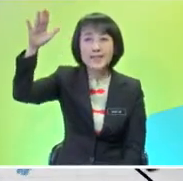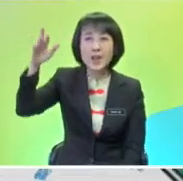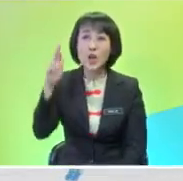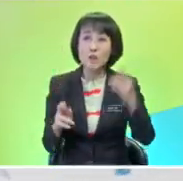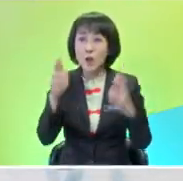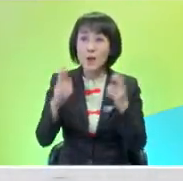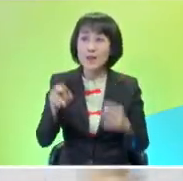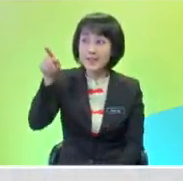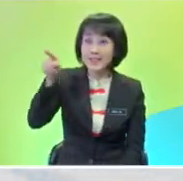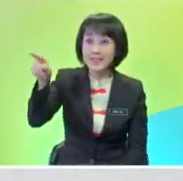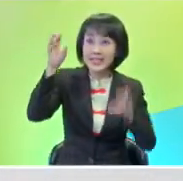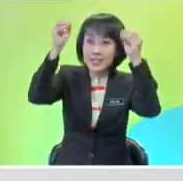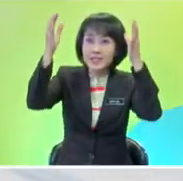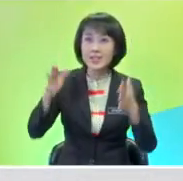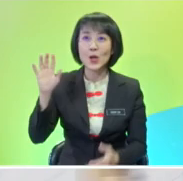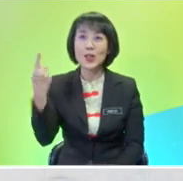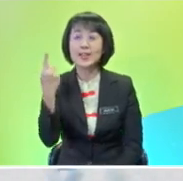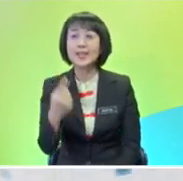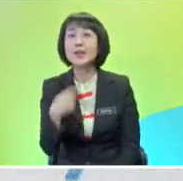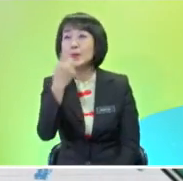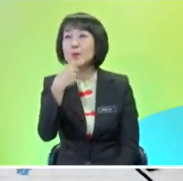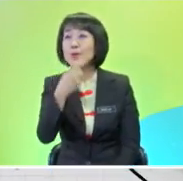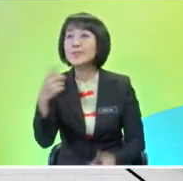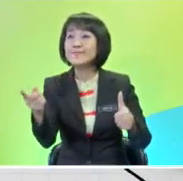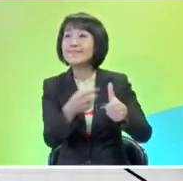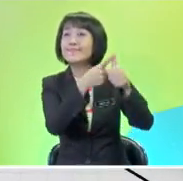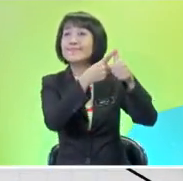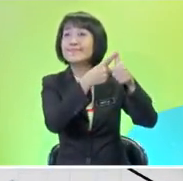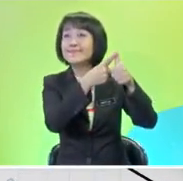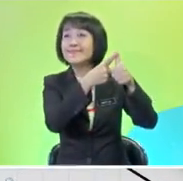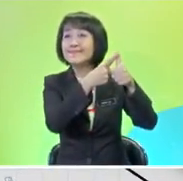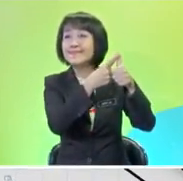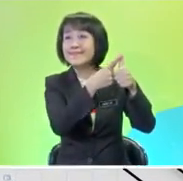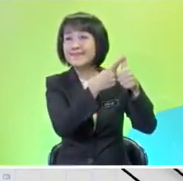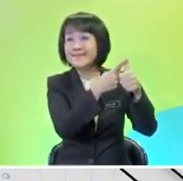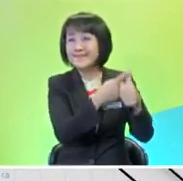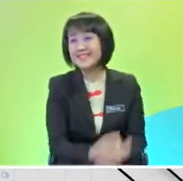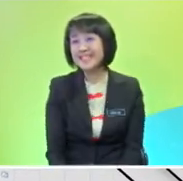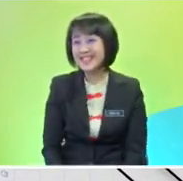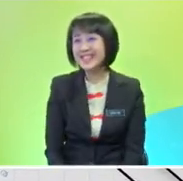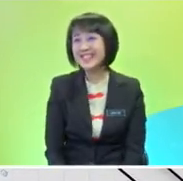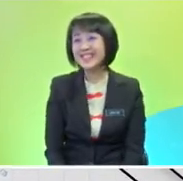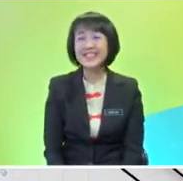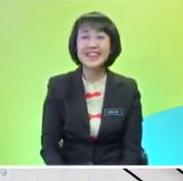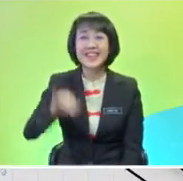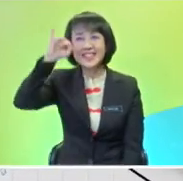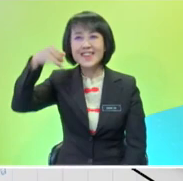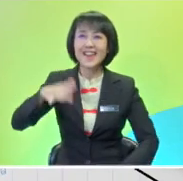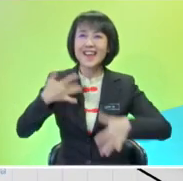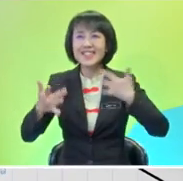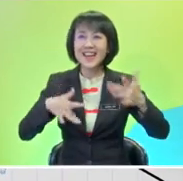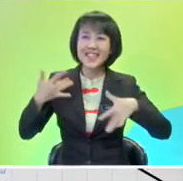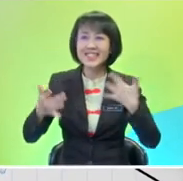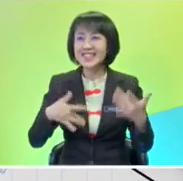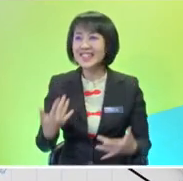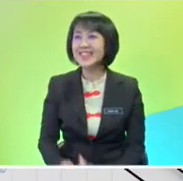Versus me, the robot. Who would like to go first? Raise your hands. Okay, I see Jalhun very excited. Jalhun, why